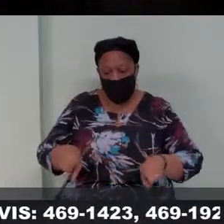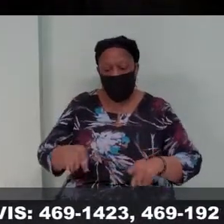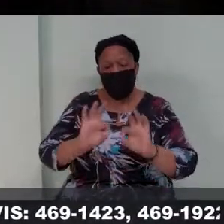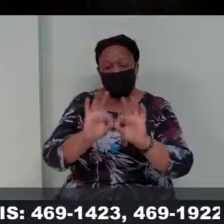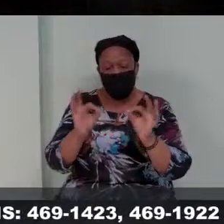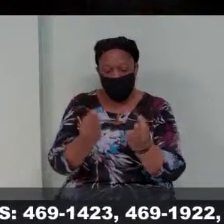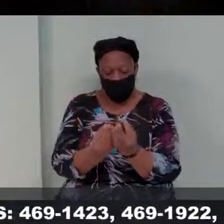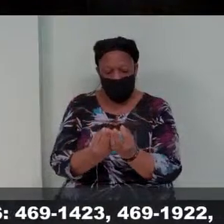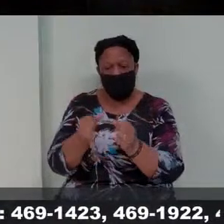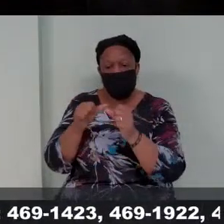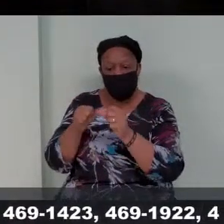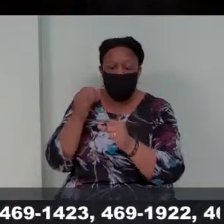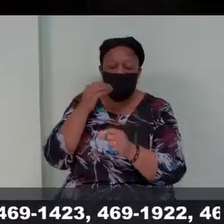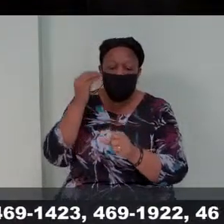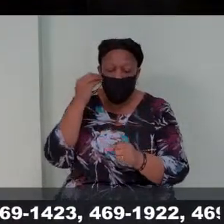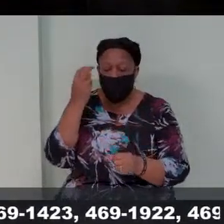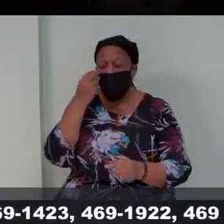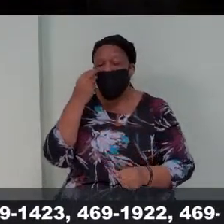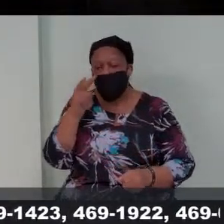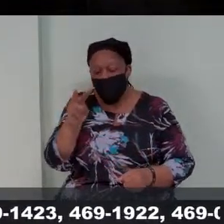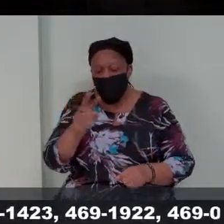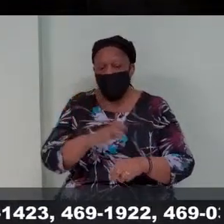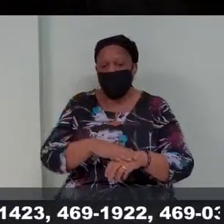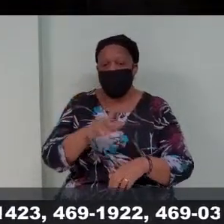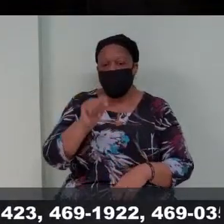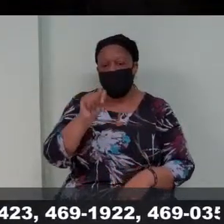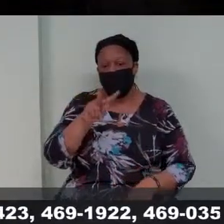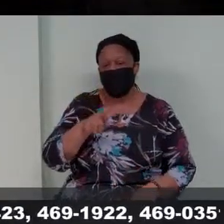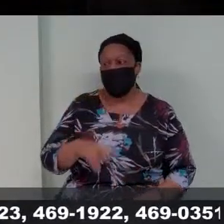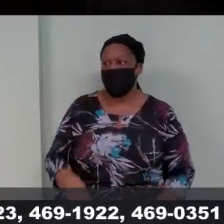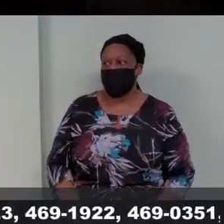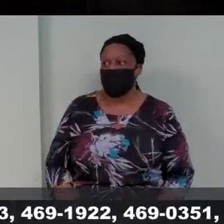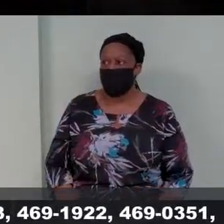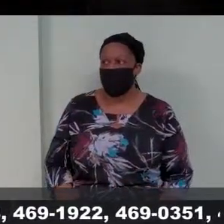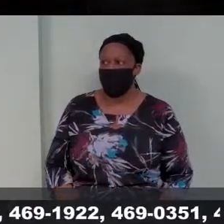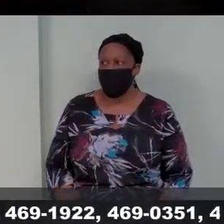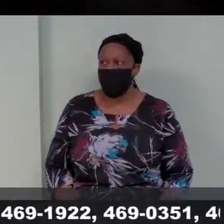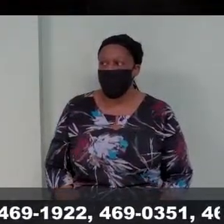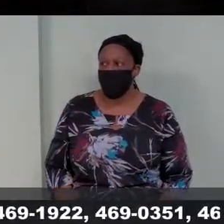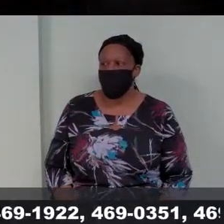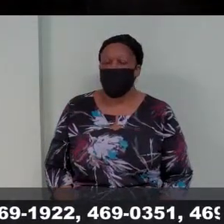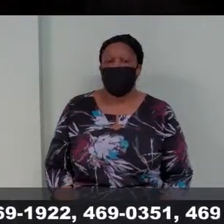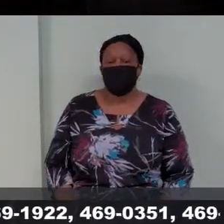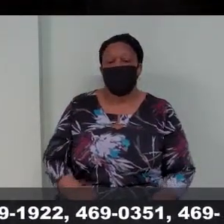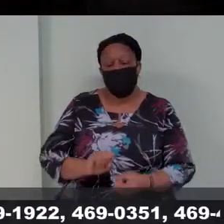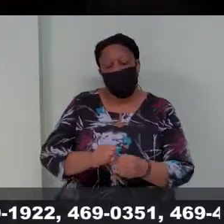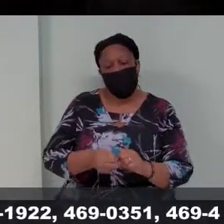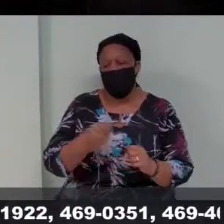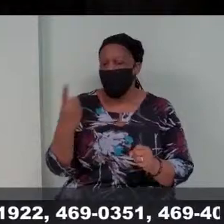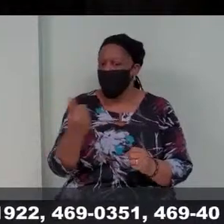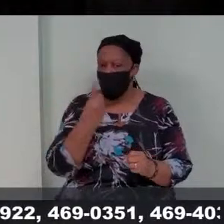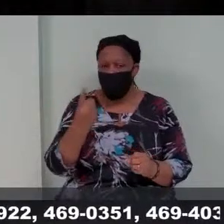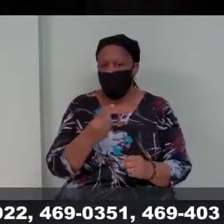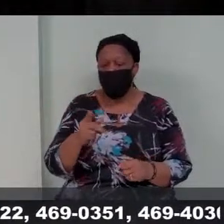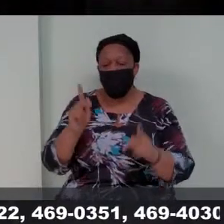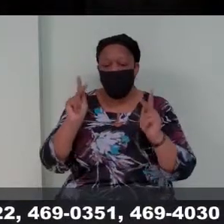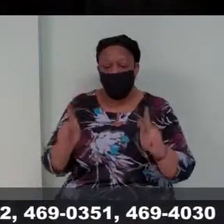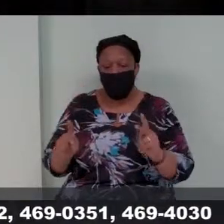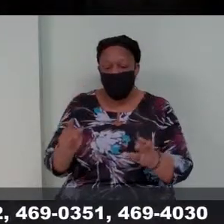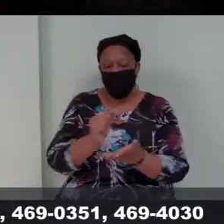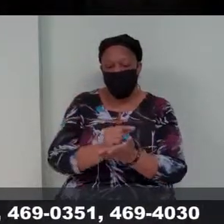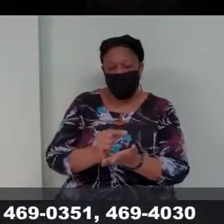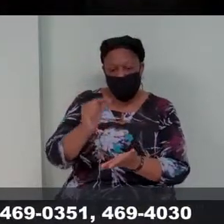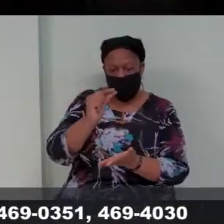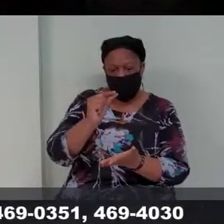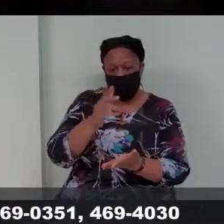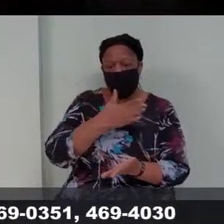safety of our students, faculty, staff, and others is not compromised, while